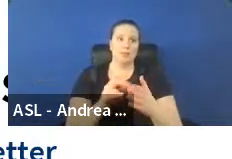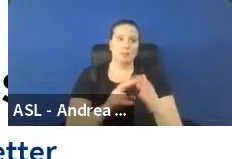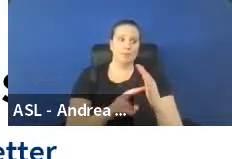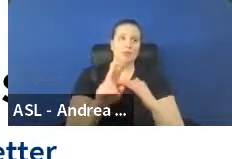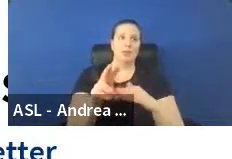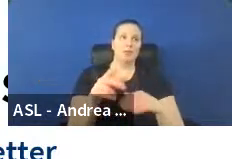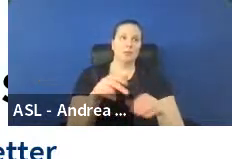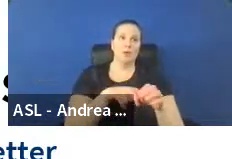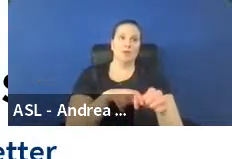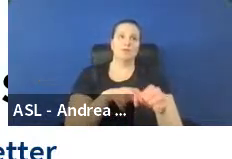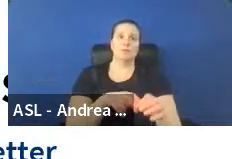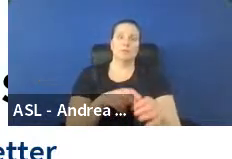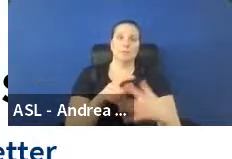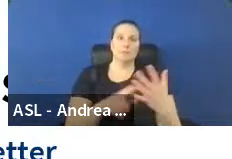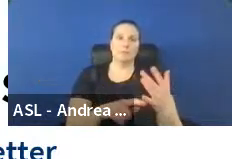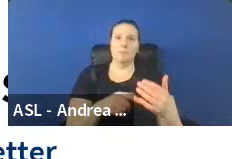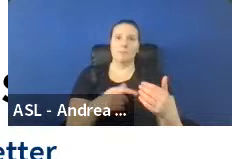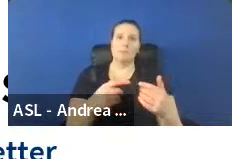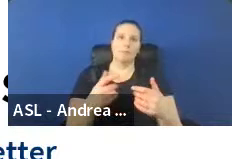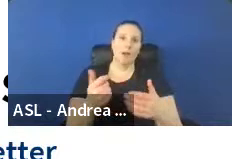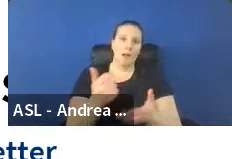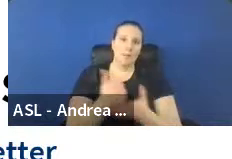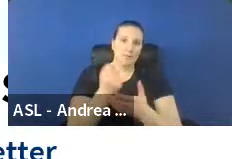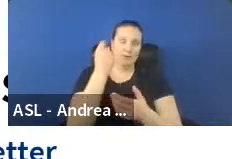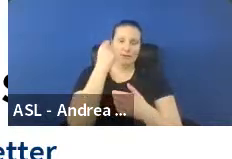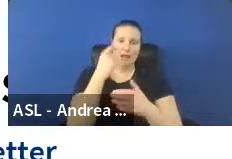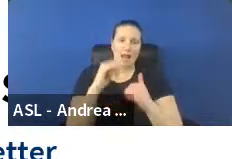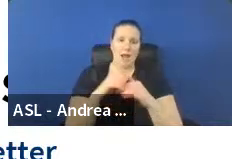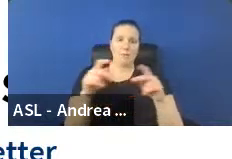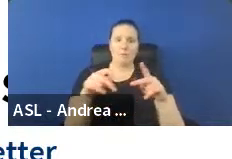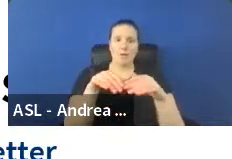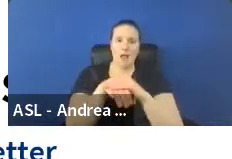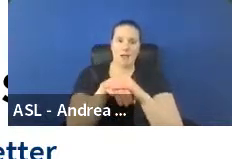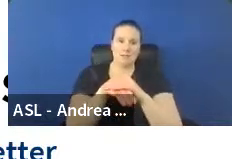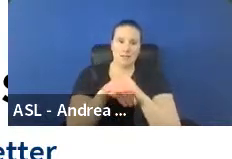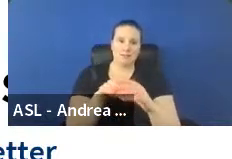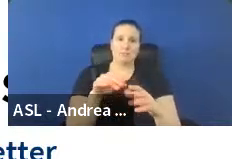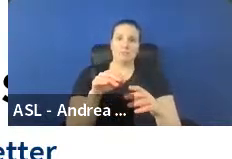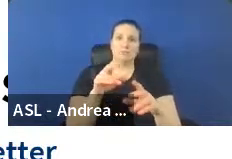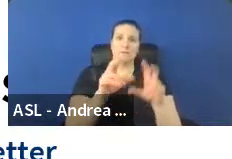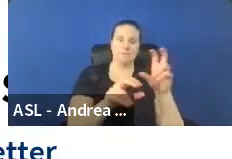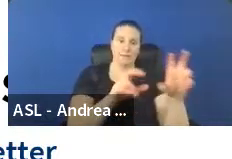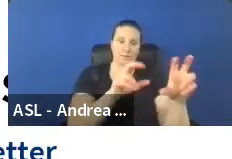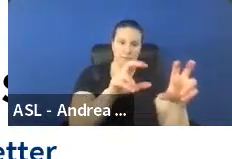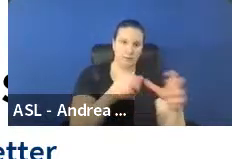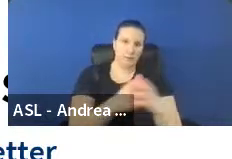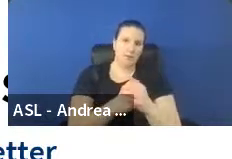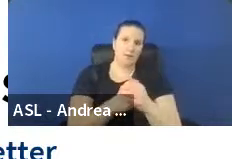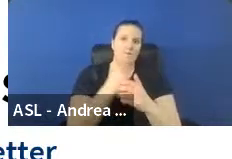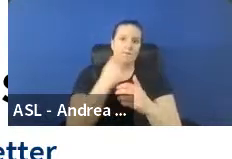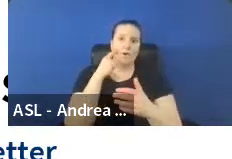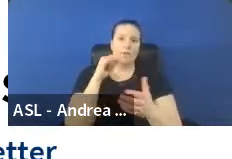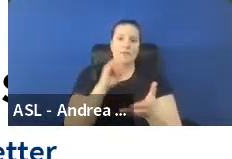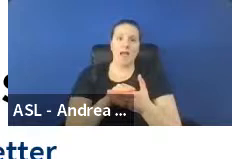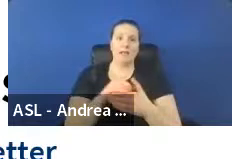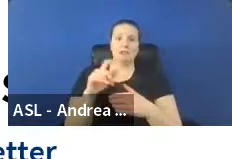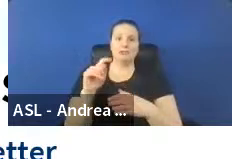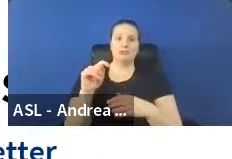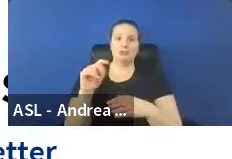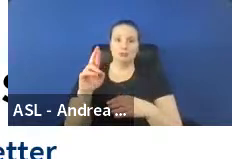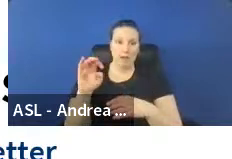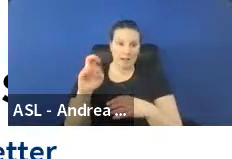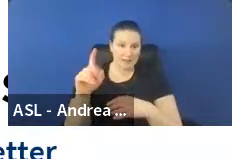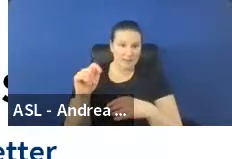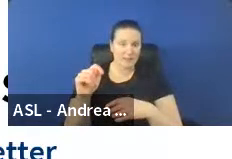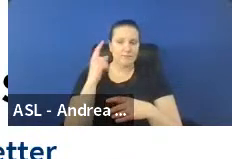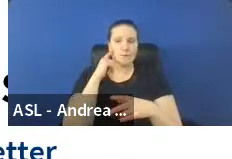ridership. They also help us to understand how folks would access an investment. So when we think about transit access, we think about folks that are able to